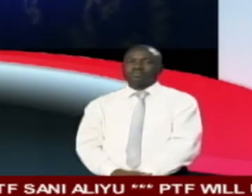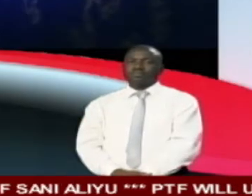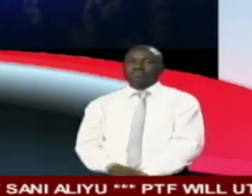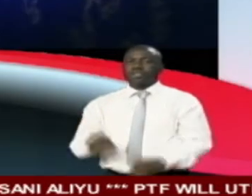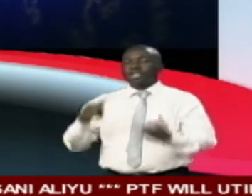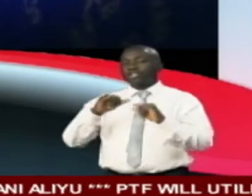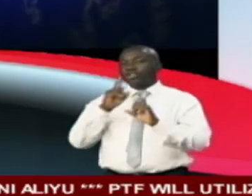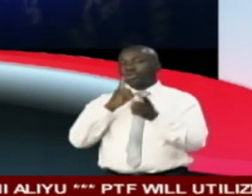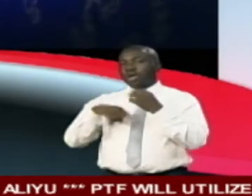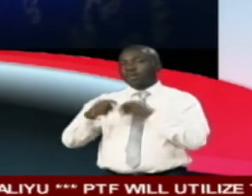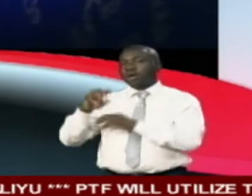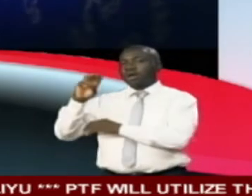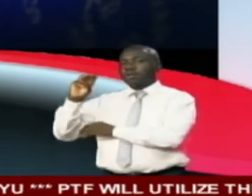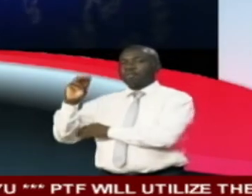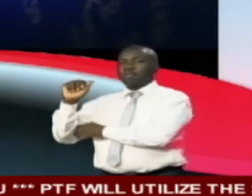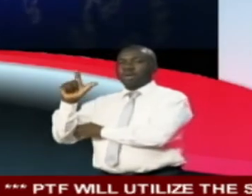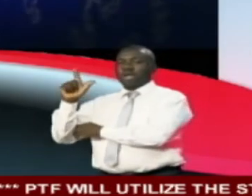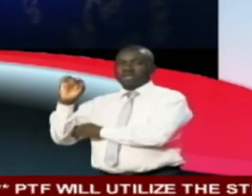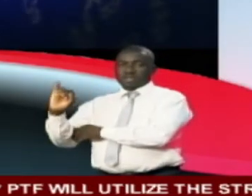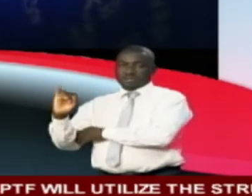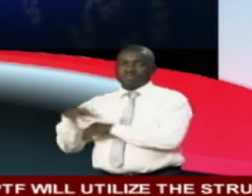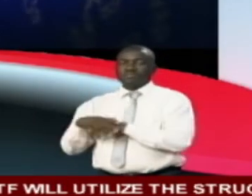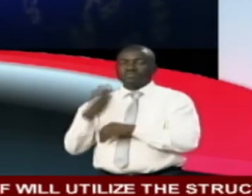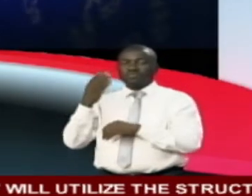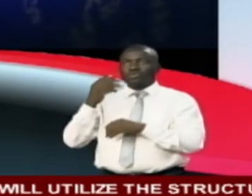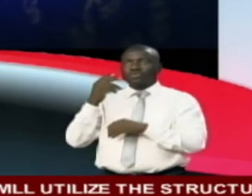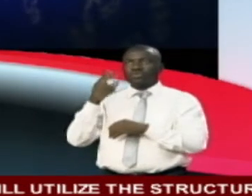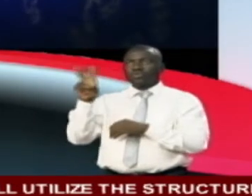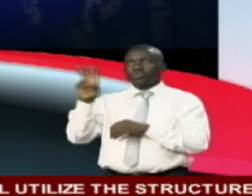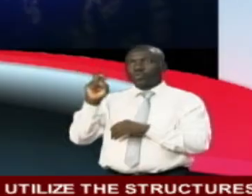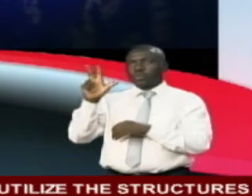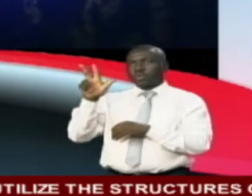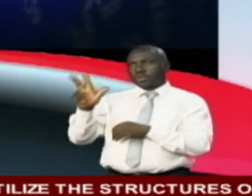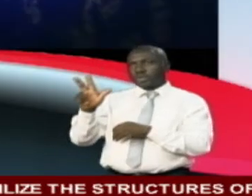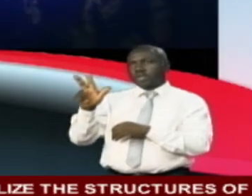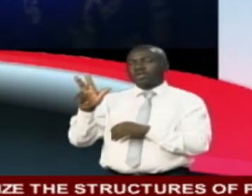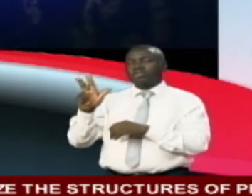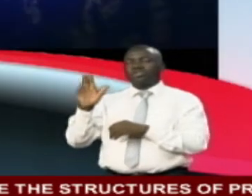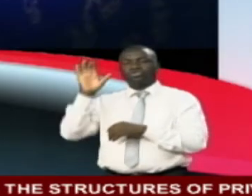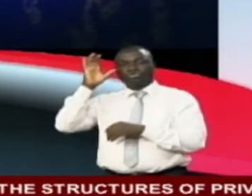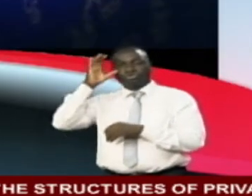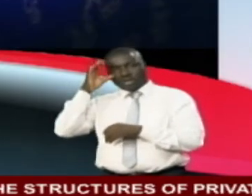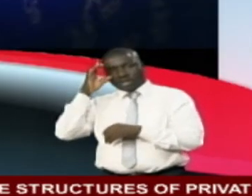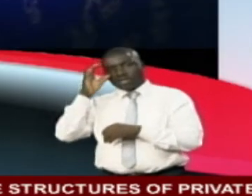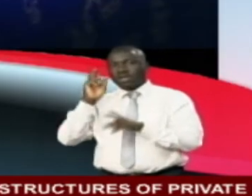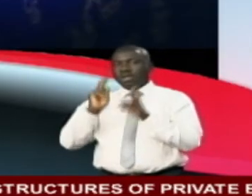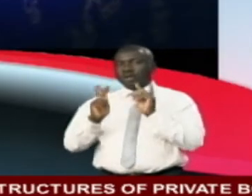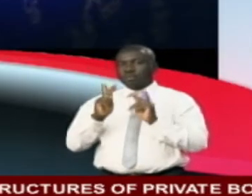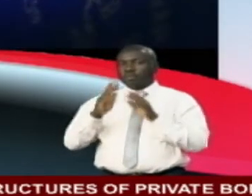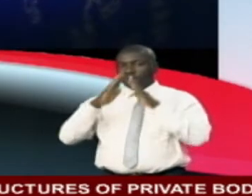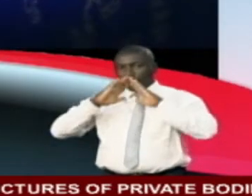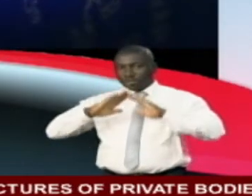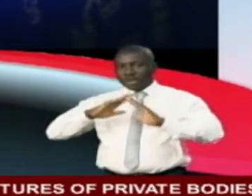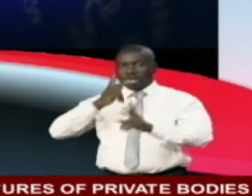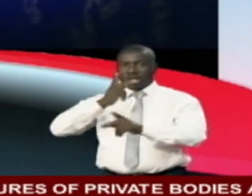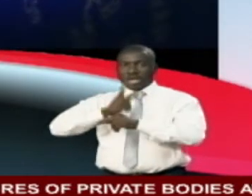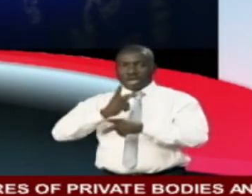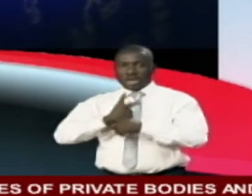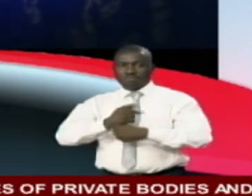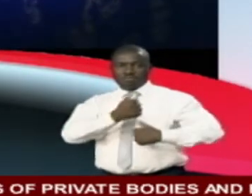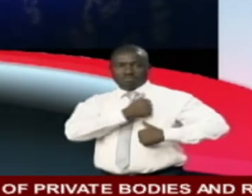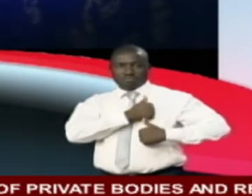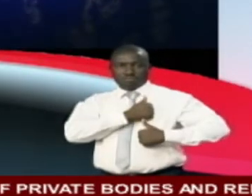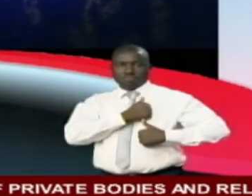Still talking Mali, a 203-member group of Chinese 8th batch of peacekeeping troops to Mali